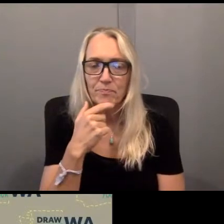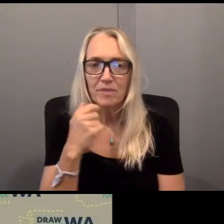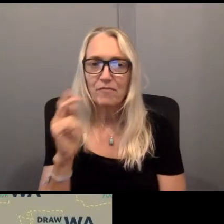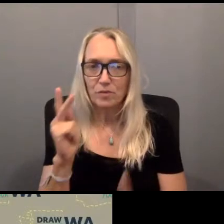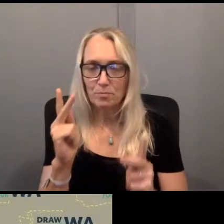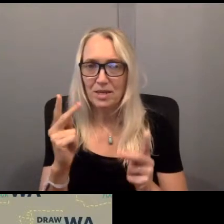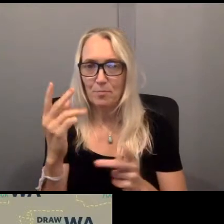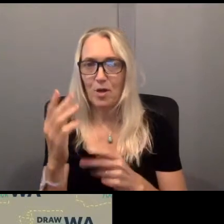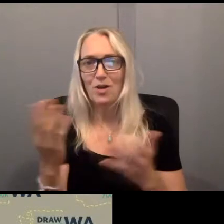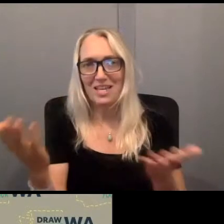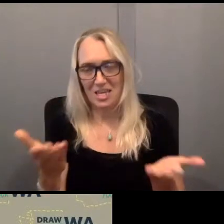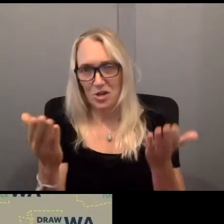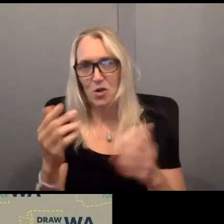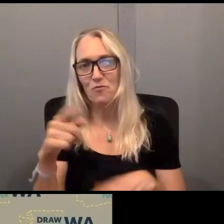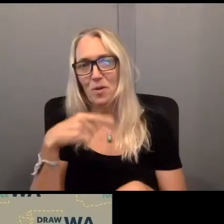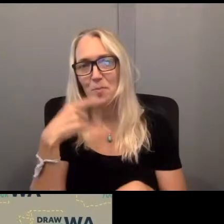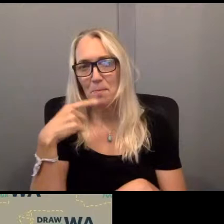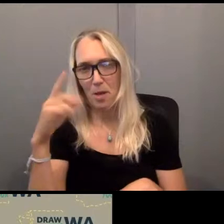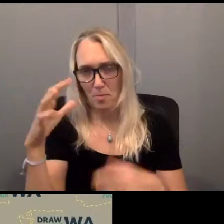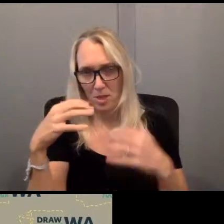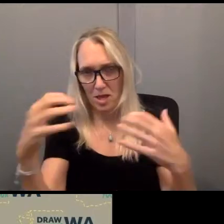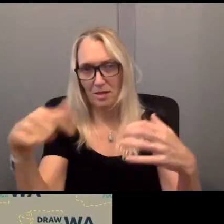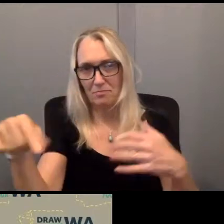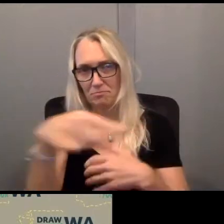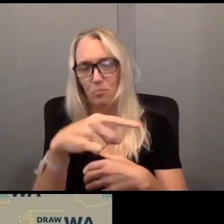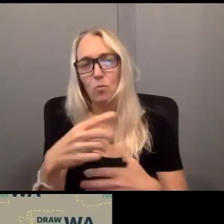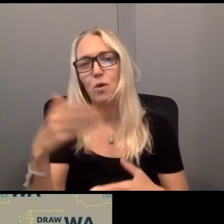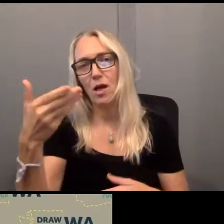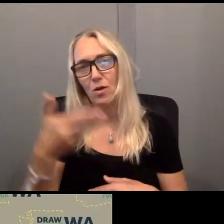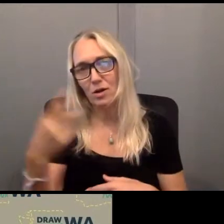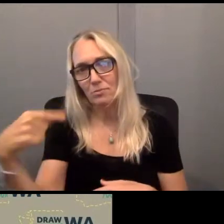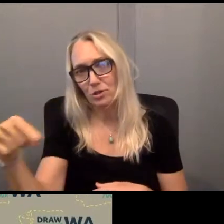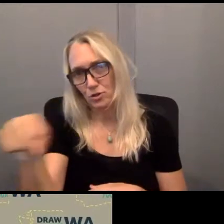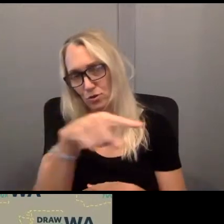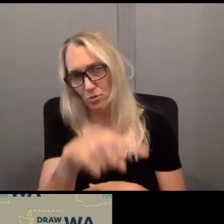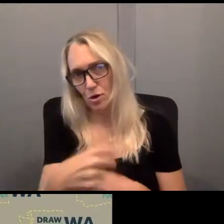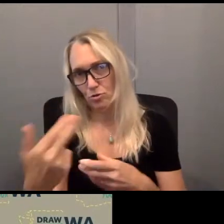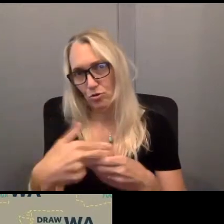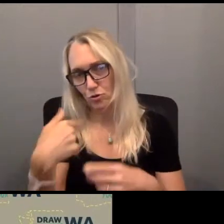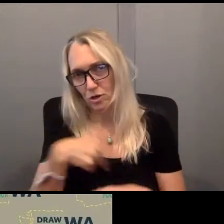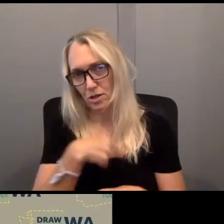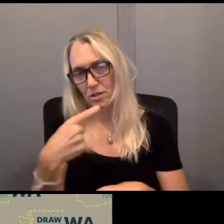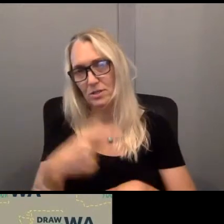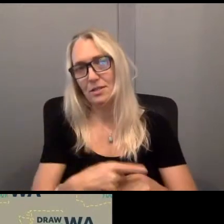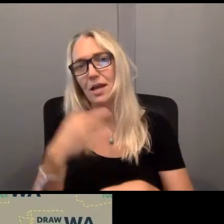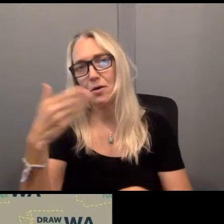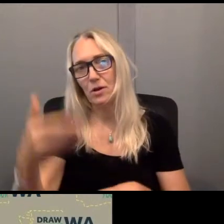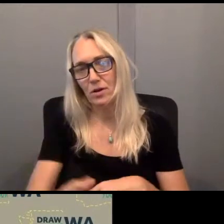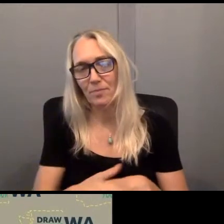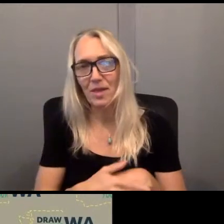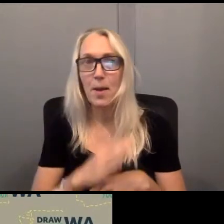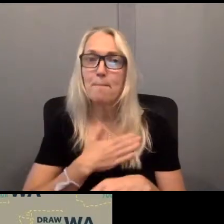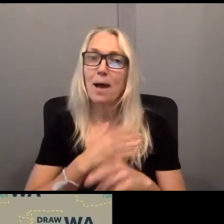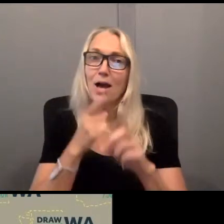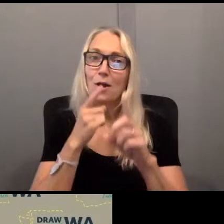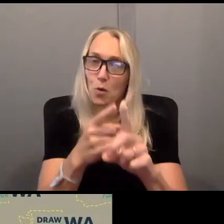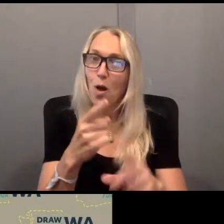today, welcome again. It is my goal as chair to facilitate a process that is